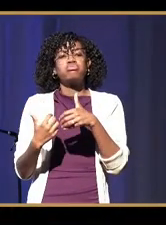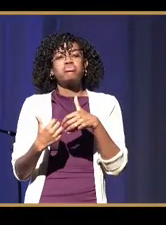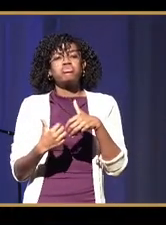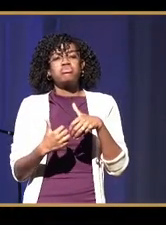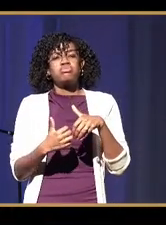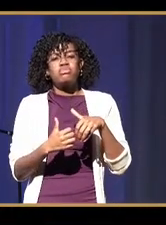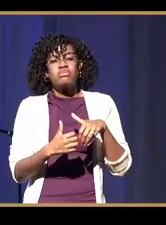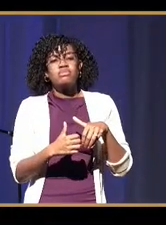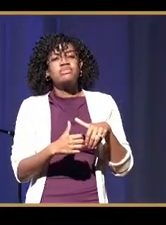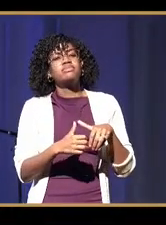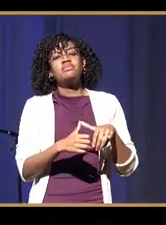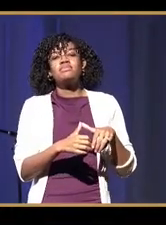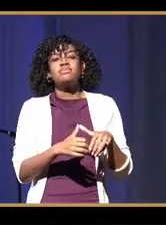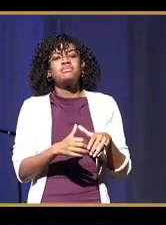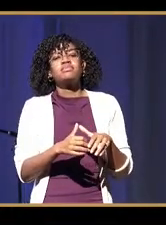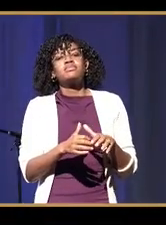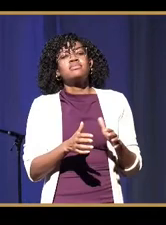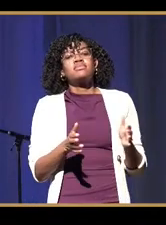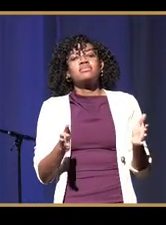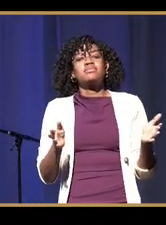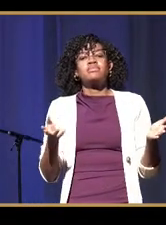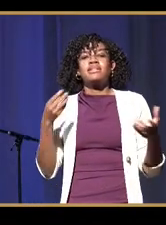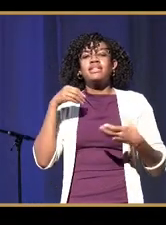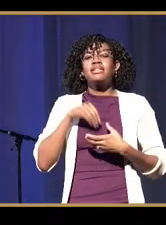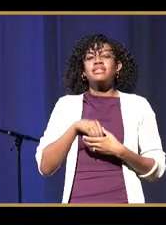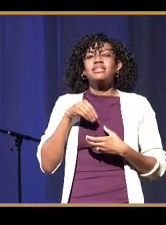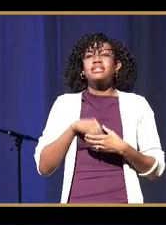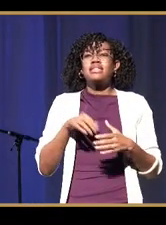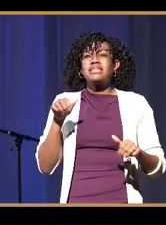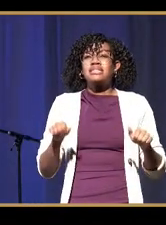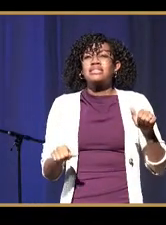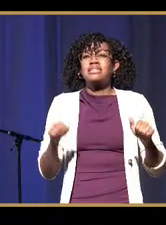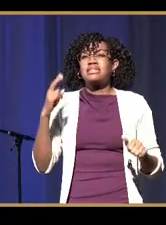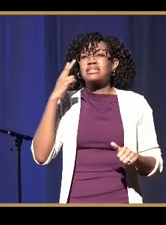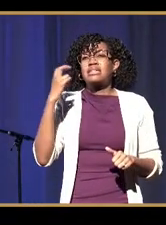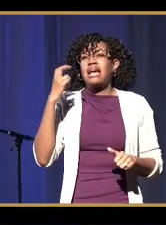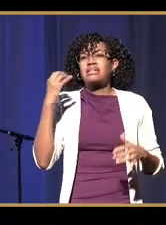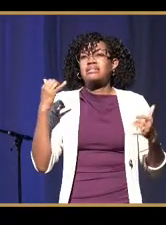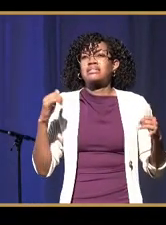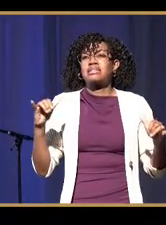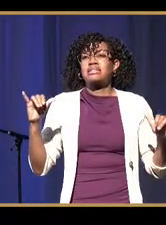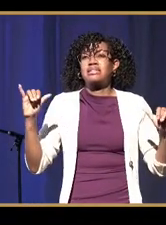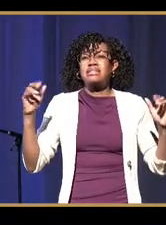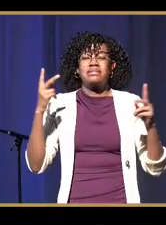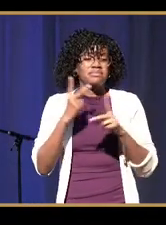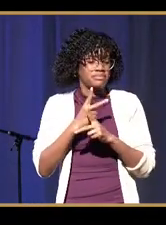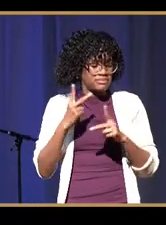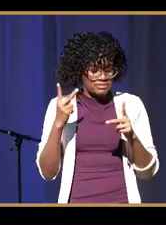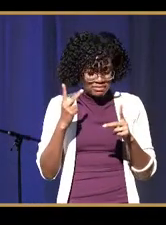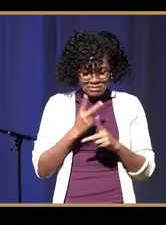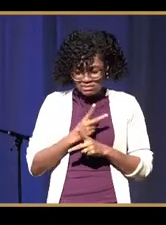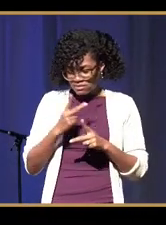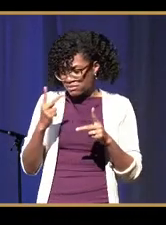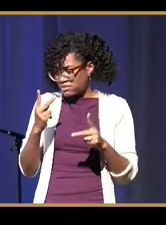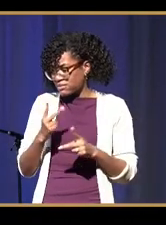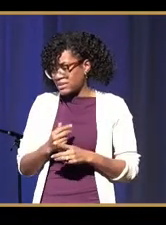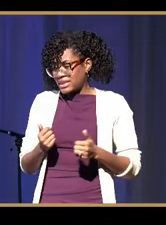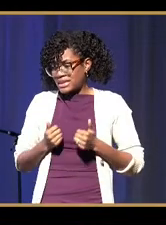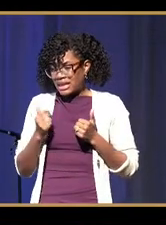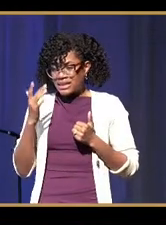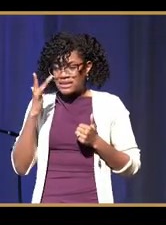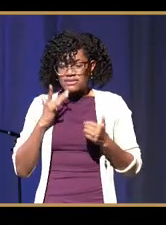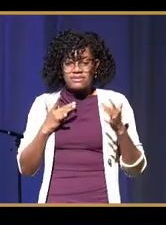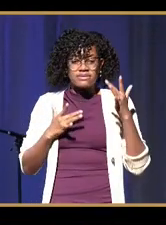out. But deep inside you have your doubts, but you're clinging to your pride, and you just